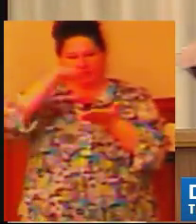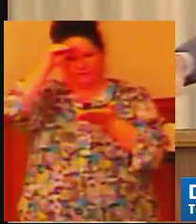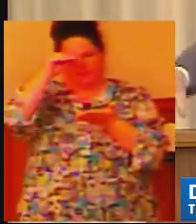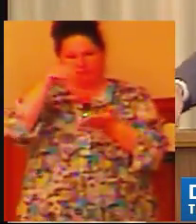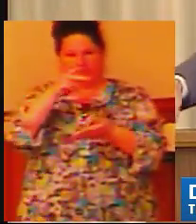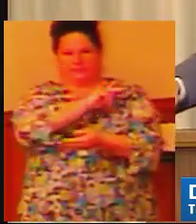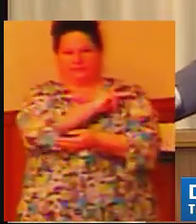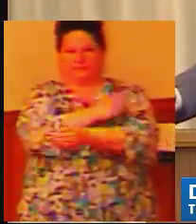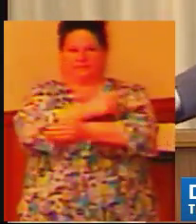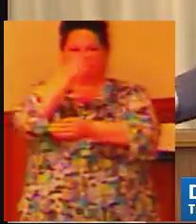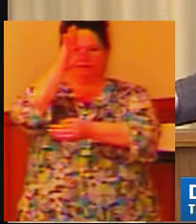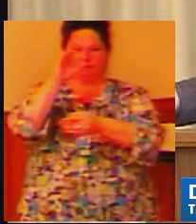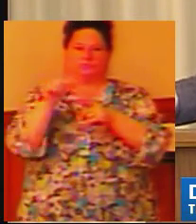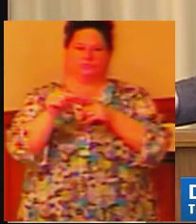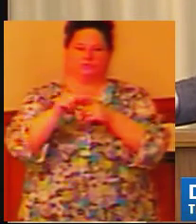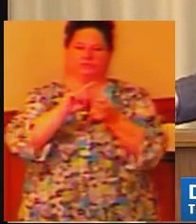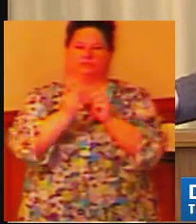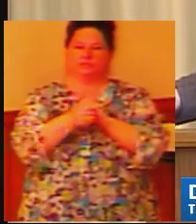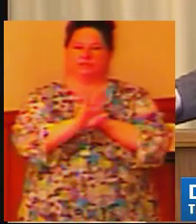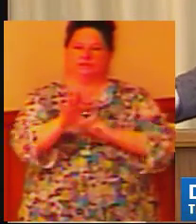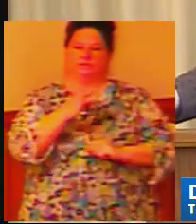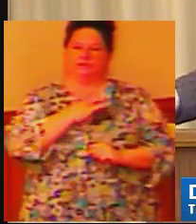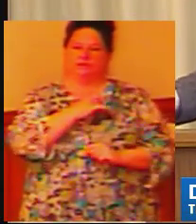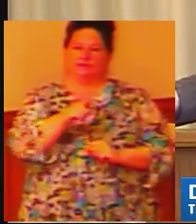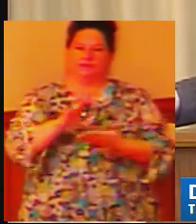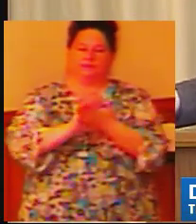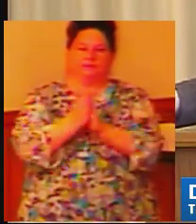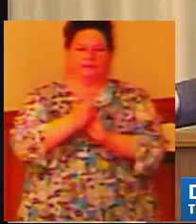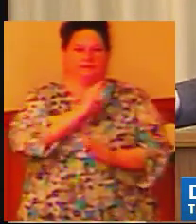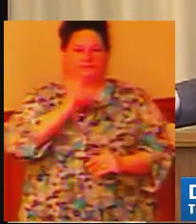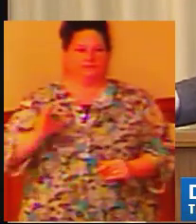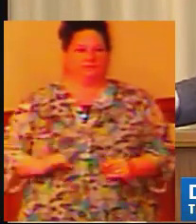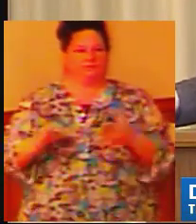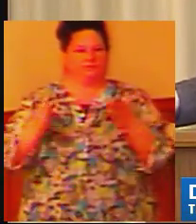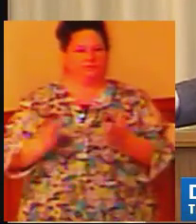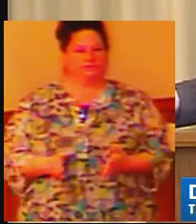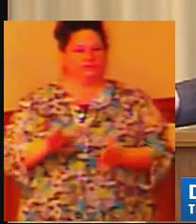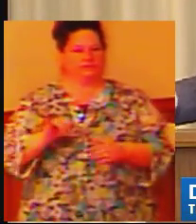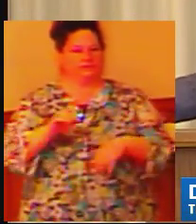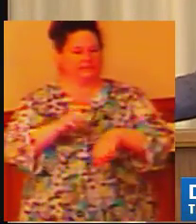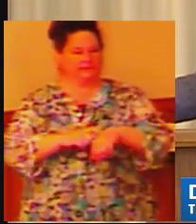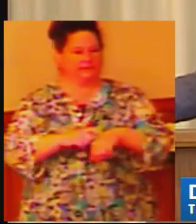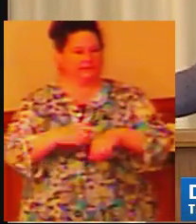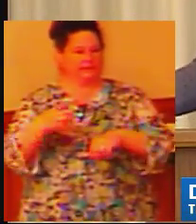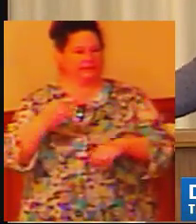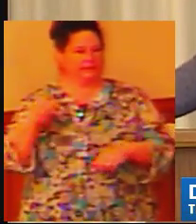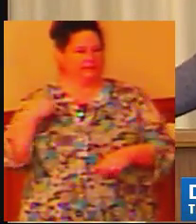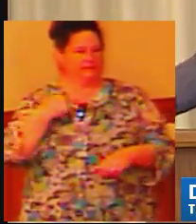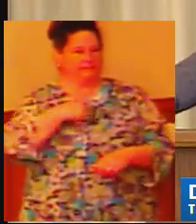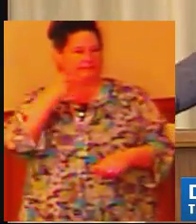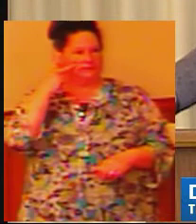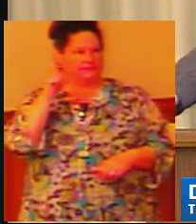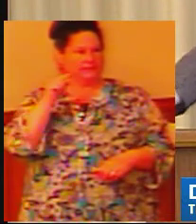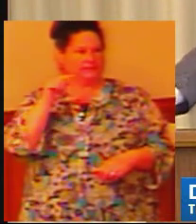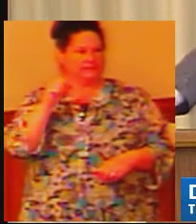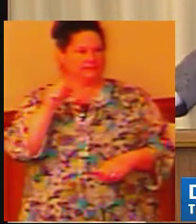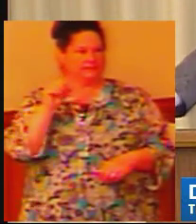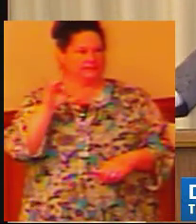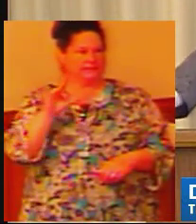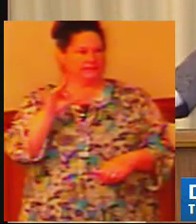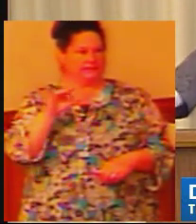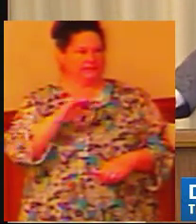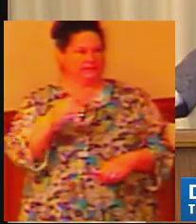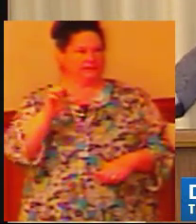their heart, and they became Christians at that time. We also see in Acts 8, there